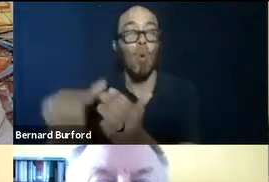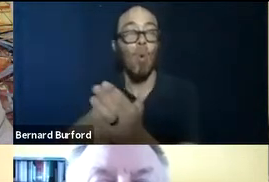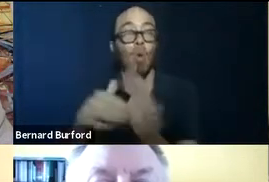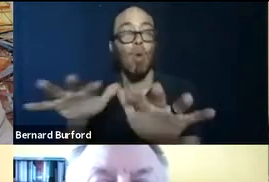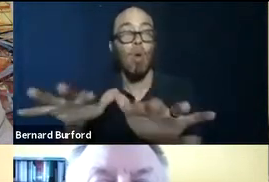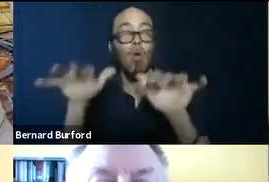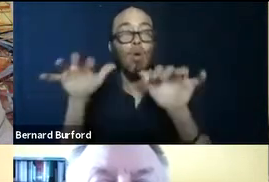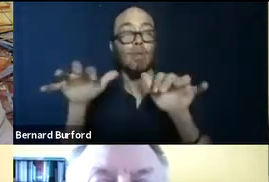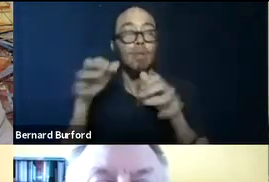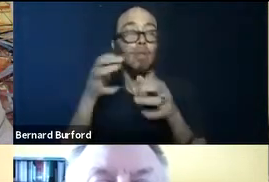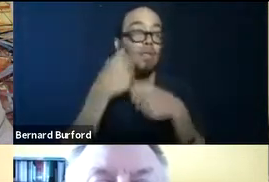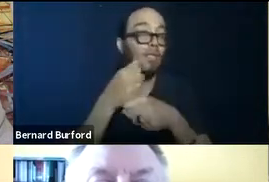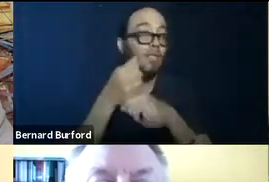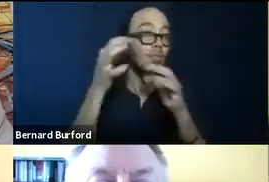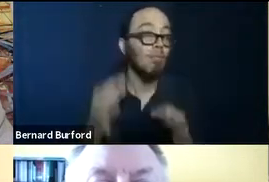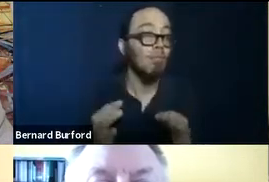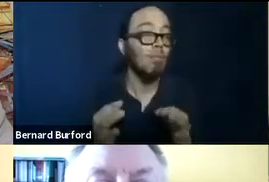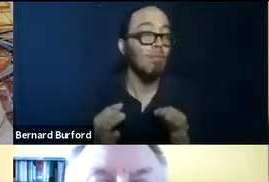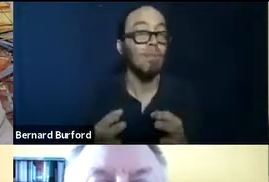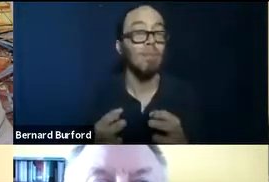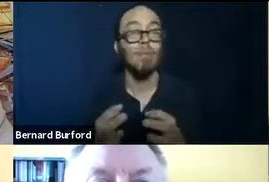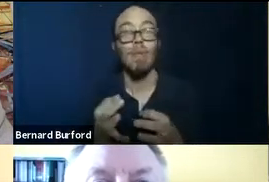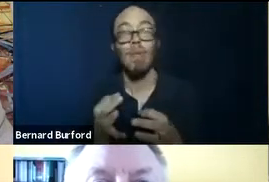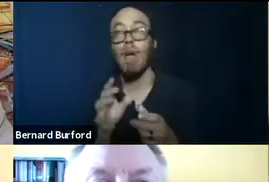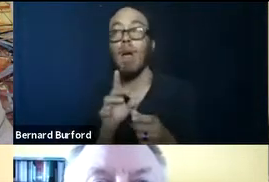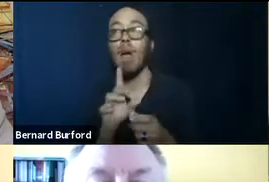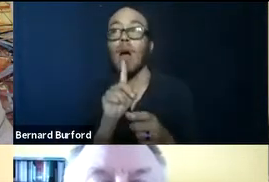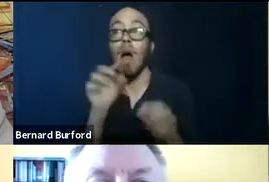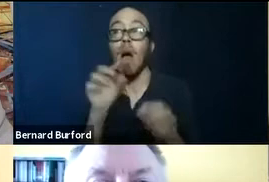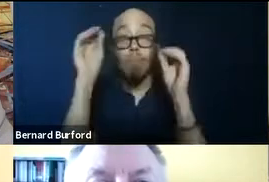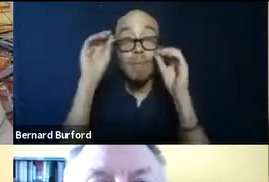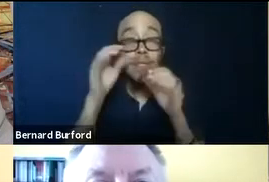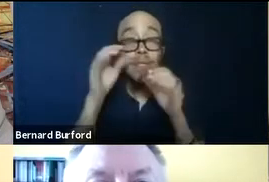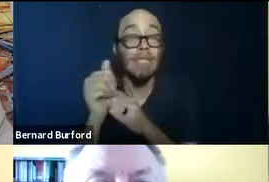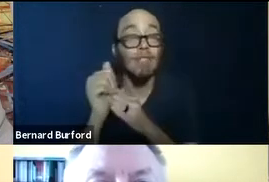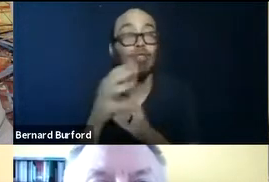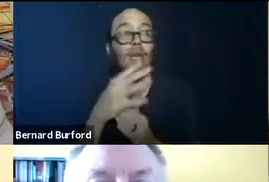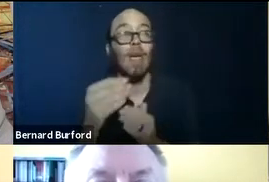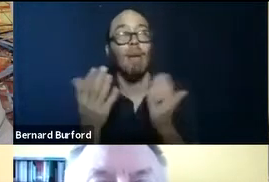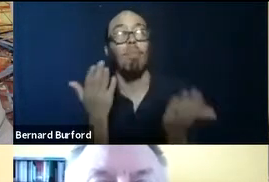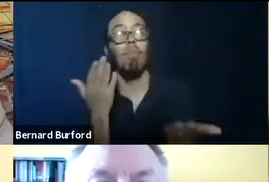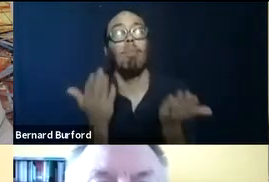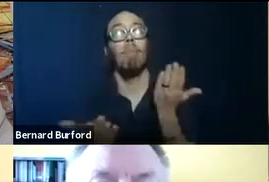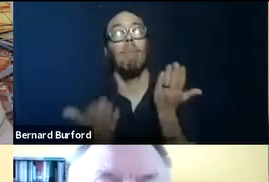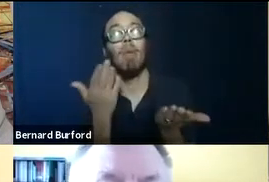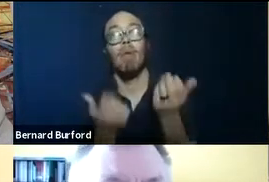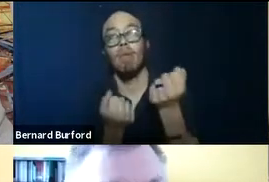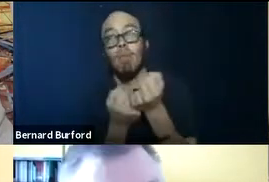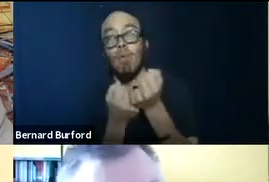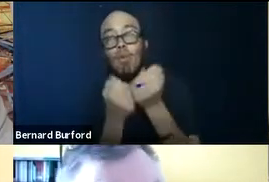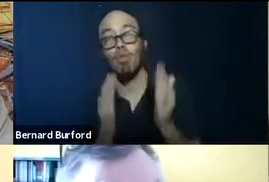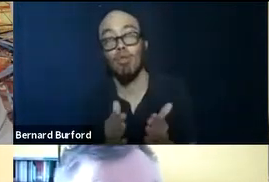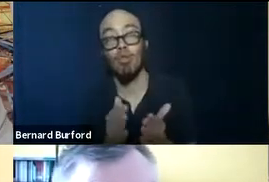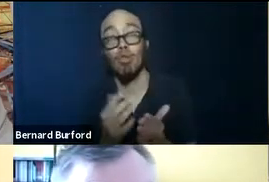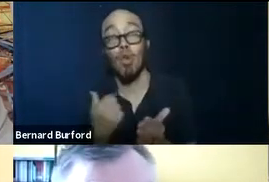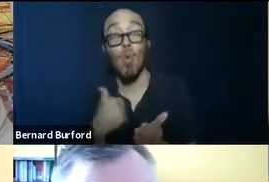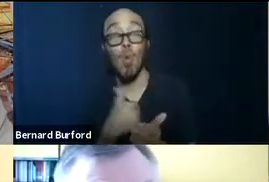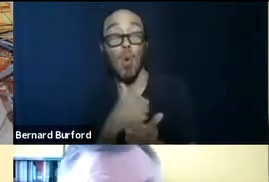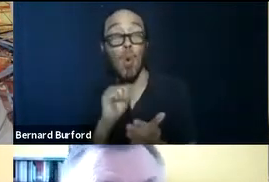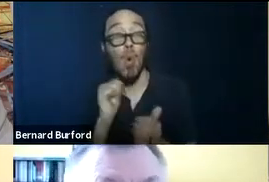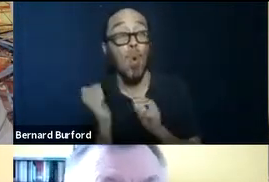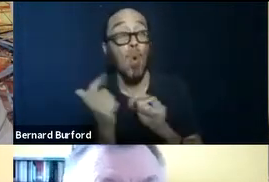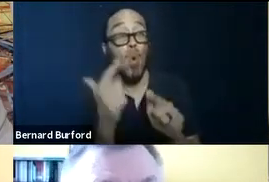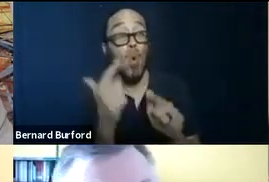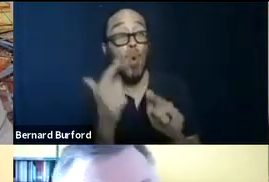makers, opinion leaders, and potential supporters. And we all know